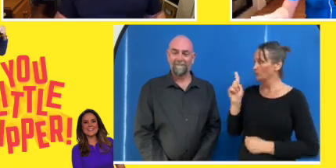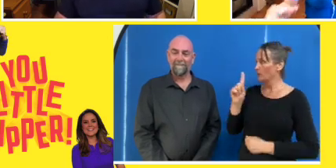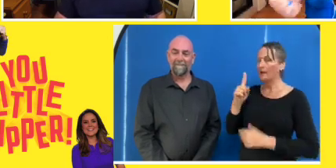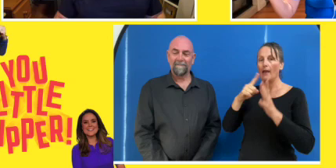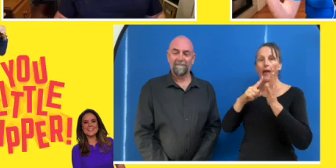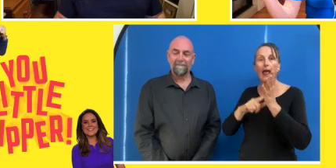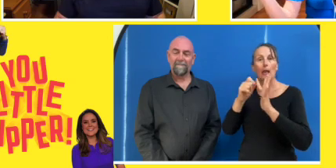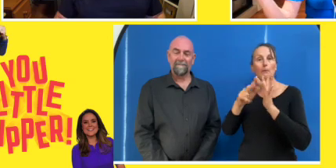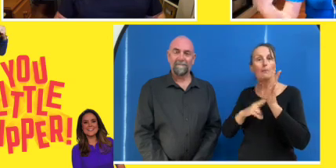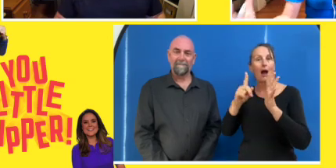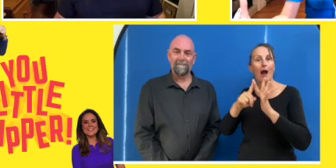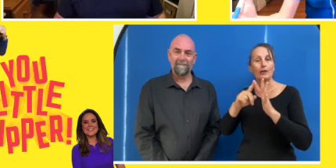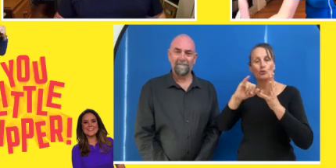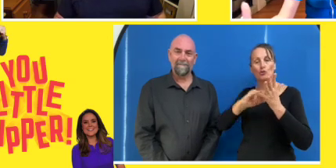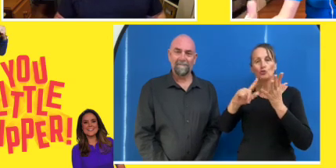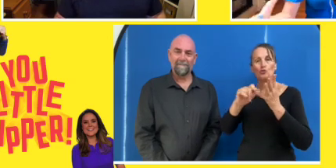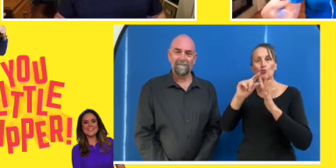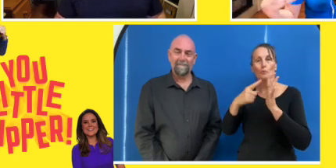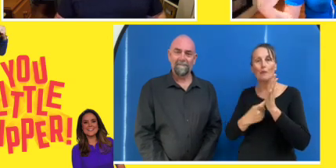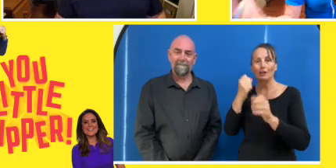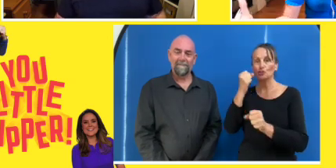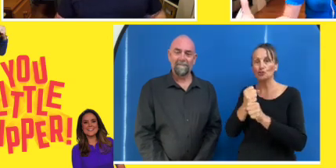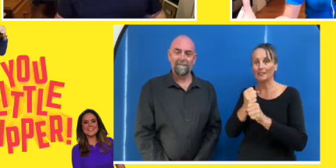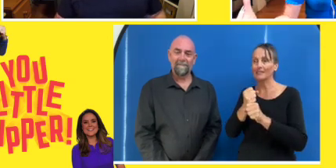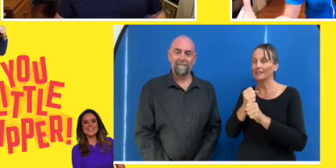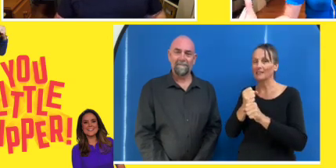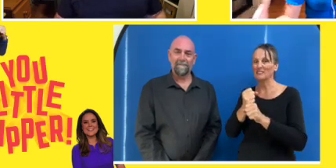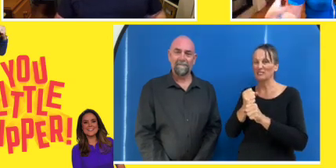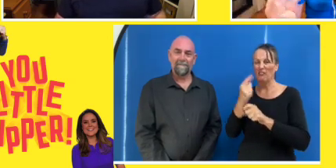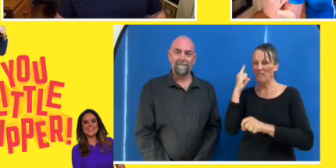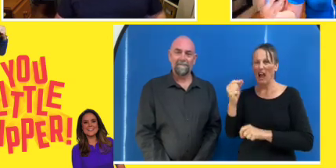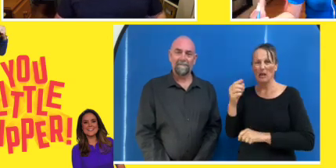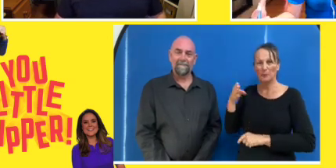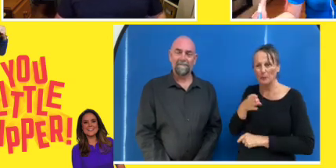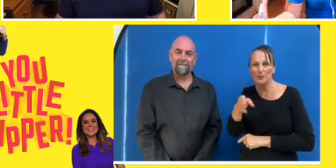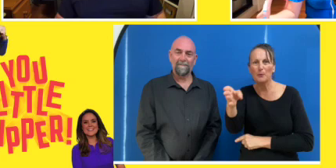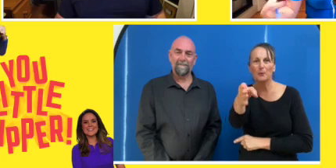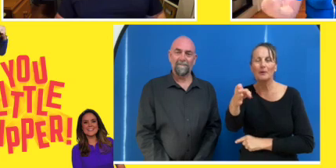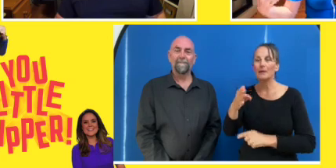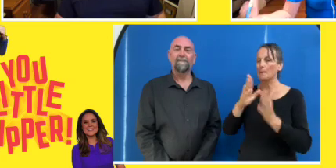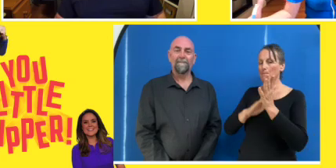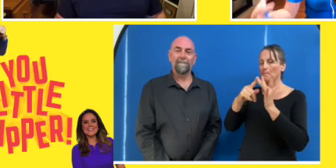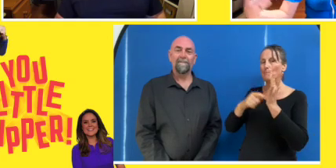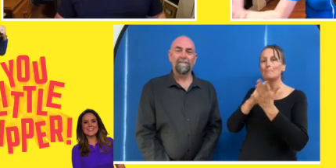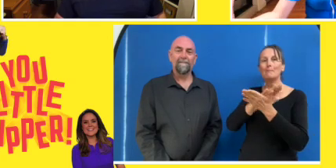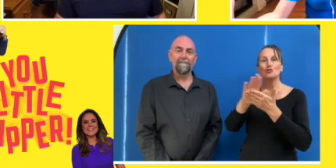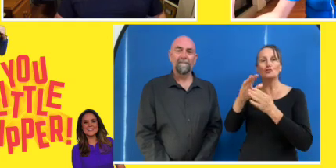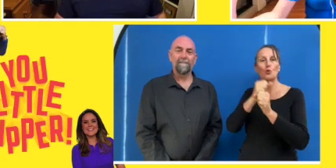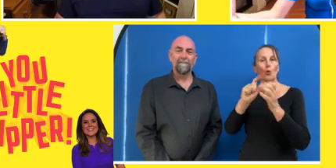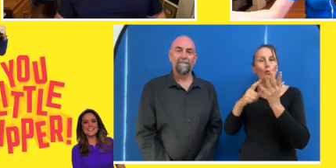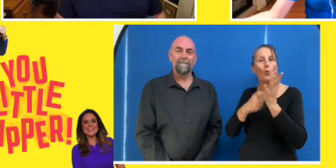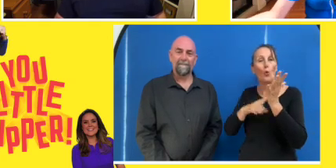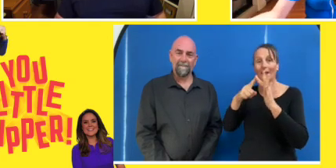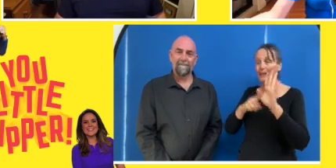came in the Para-Alpine Super G, and it was Mitch Gawley who was competing. Now, he's already